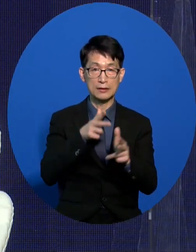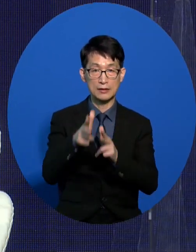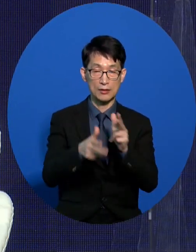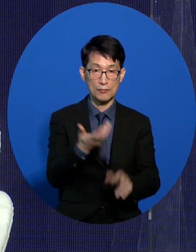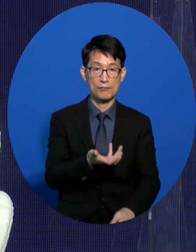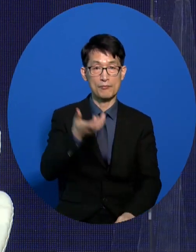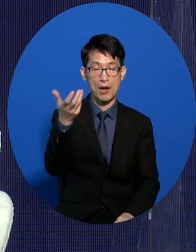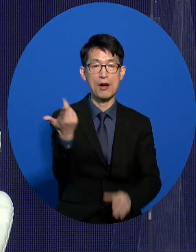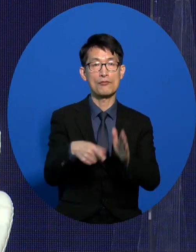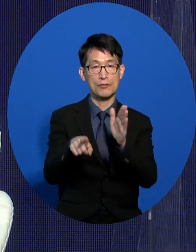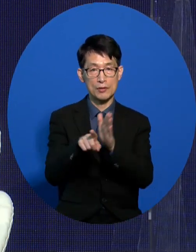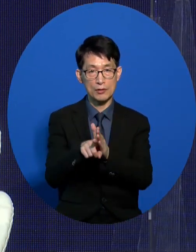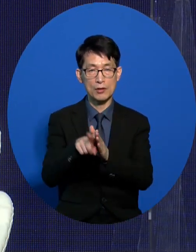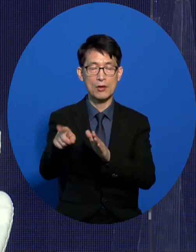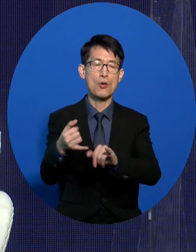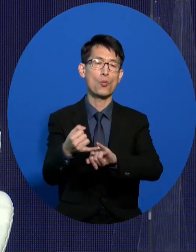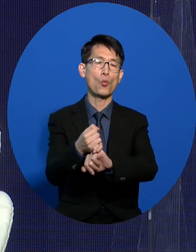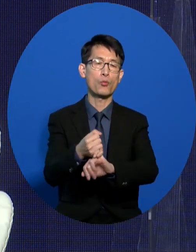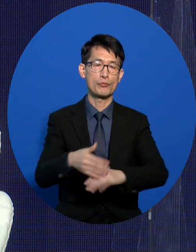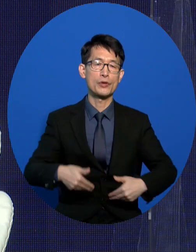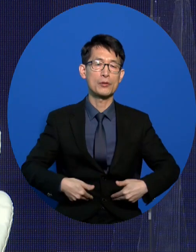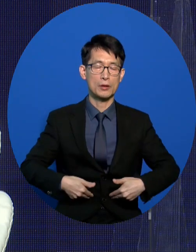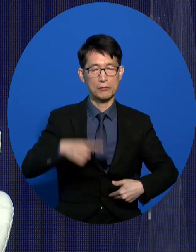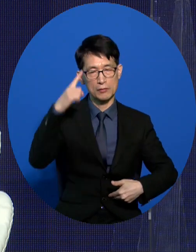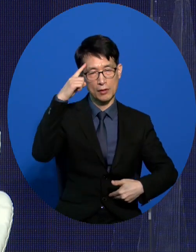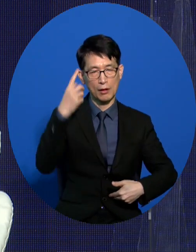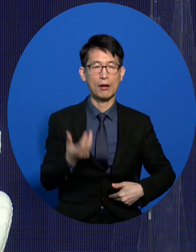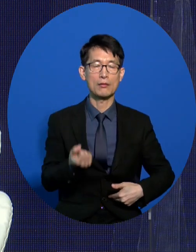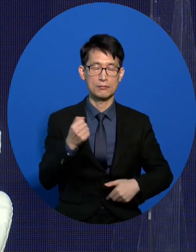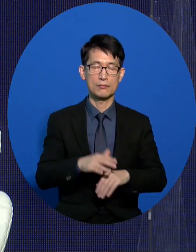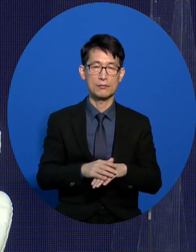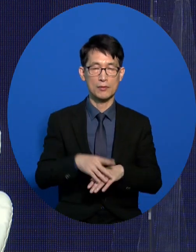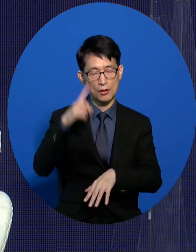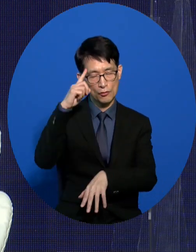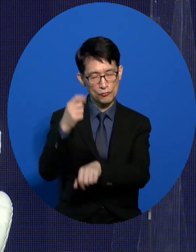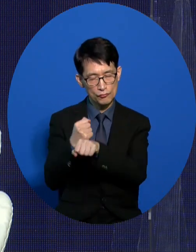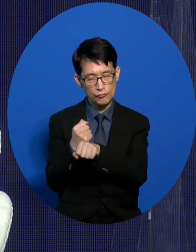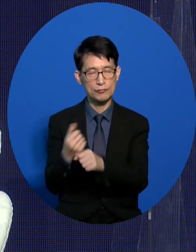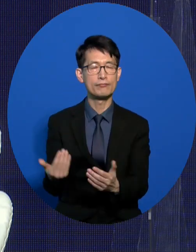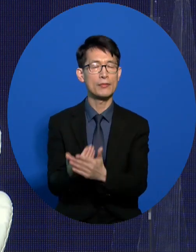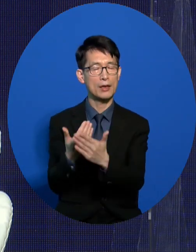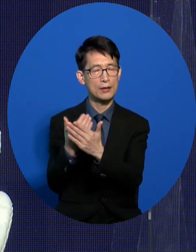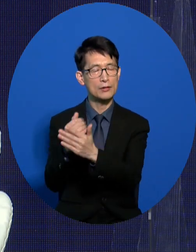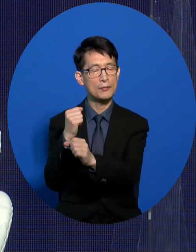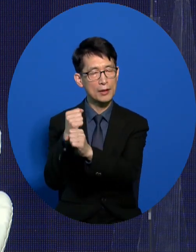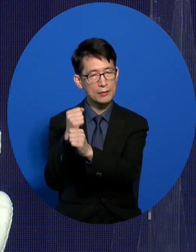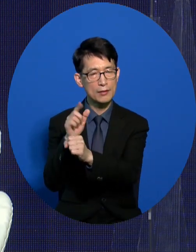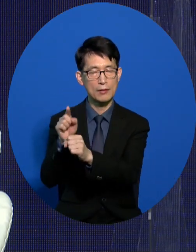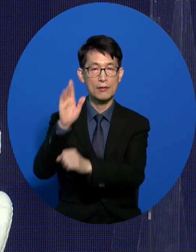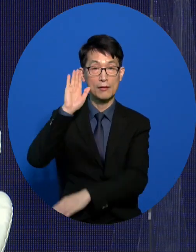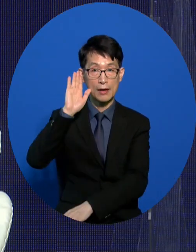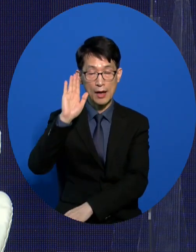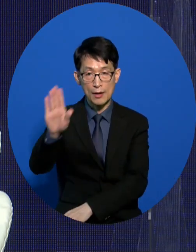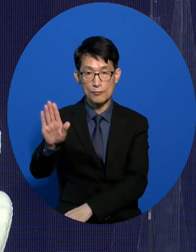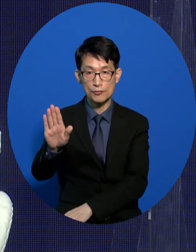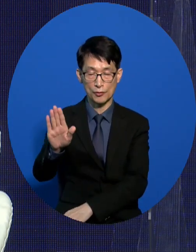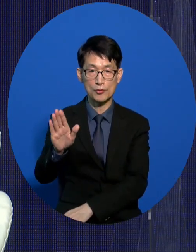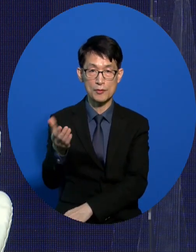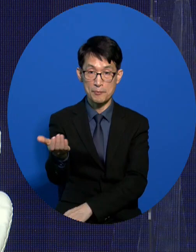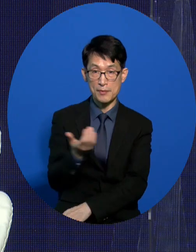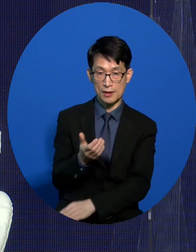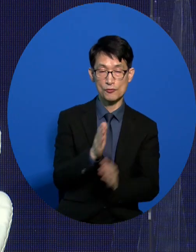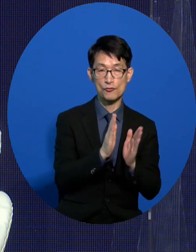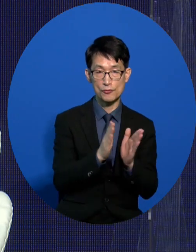excellent project to prepare for the next fourth industrial revolution era. I think these kinds